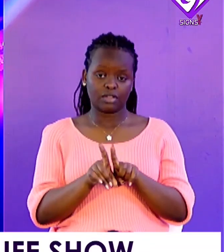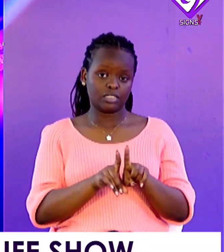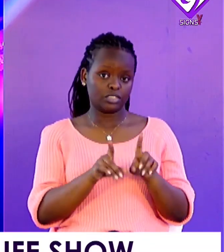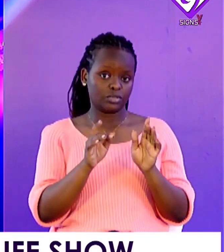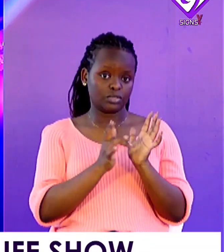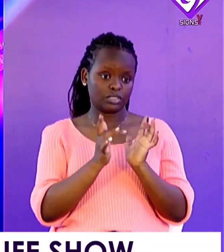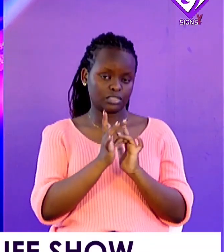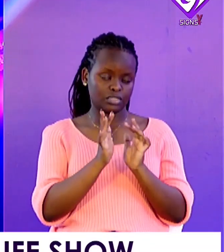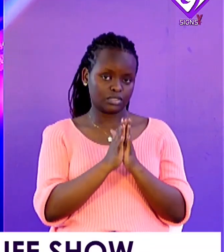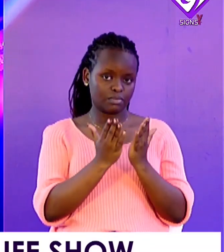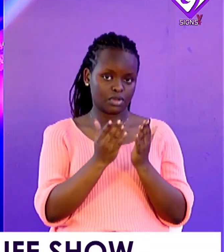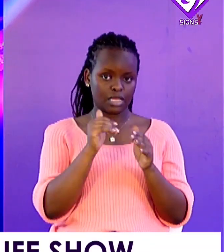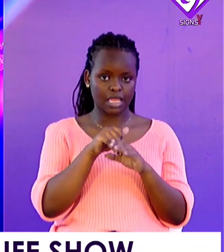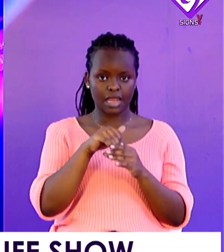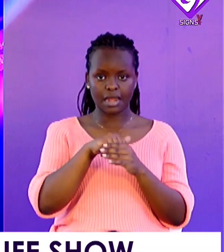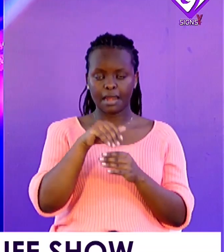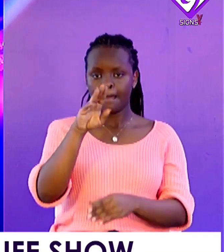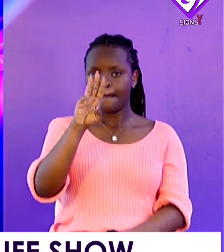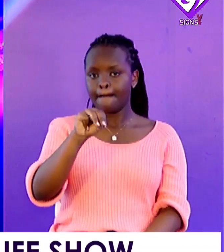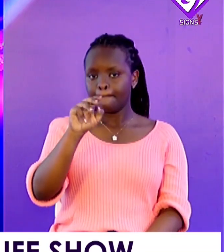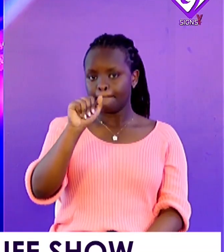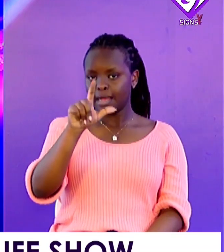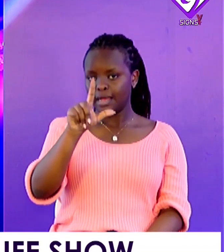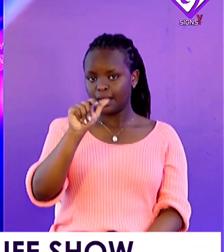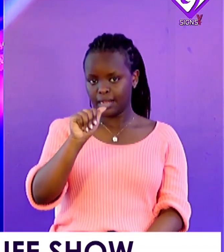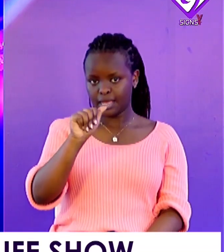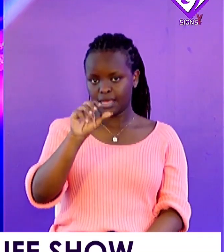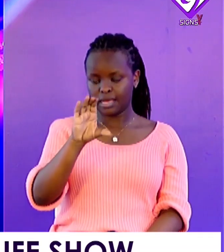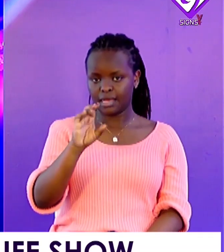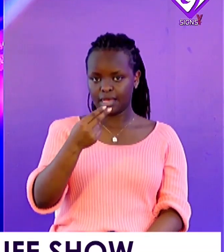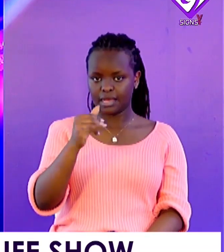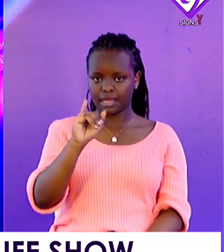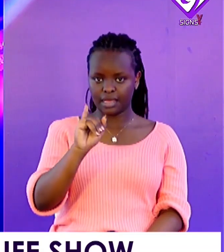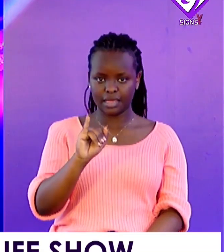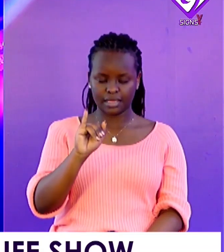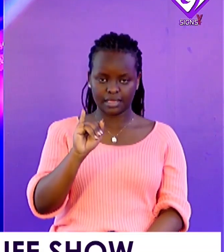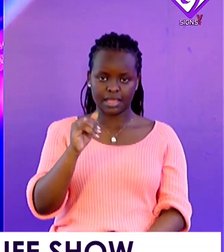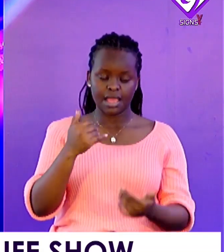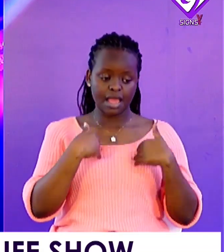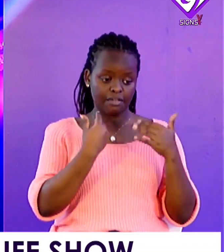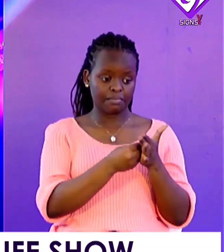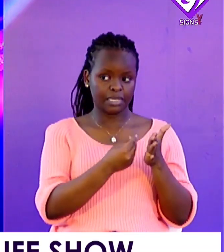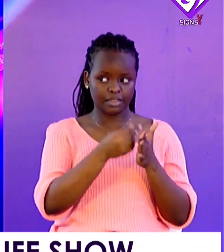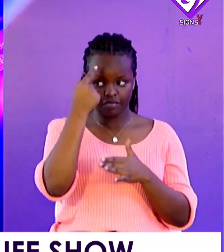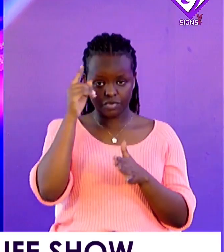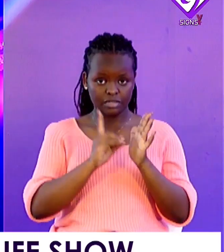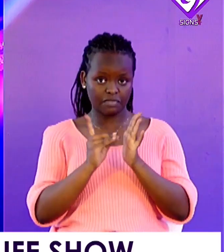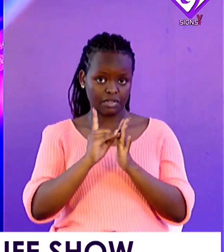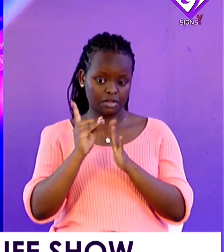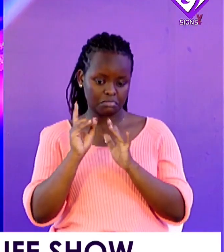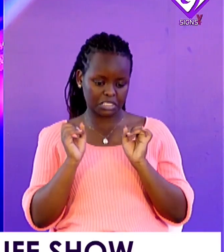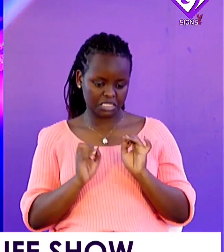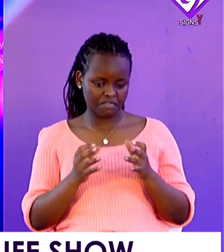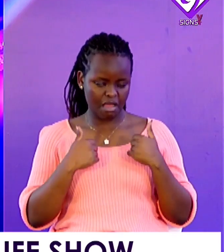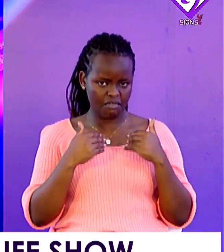Bible in Malachi, and Right. there is also the offering, and there is also money for development. If there are projects, you